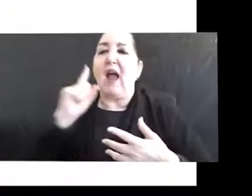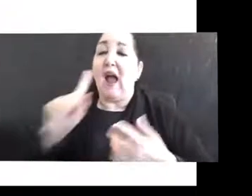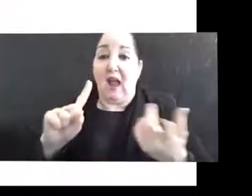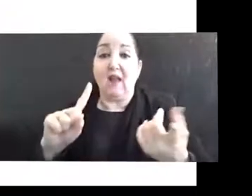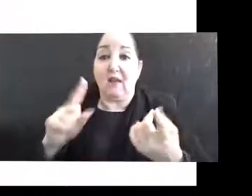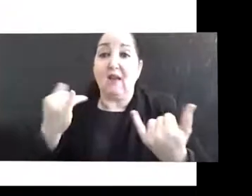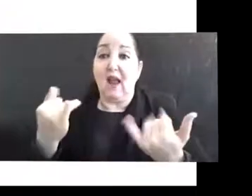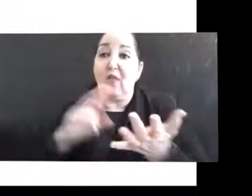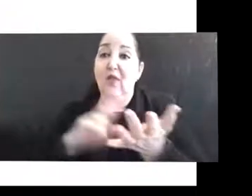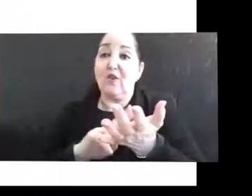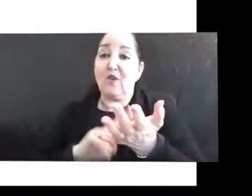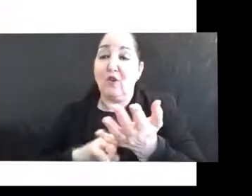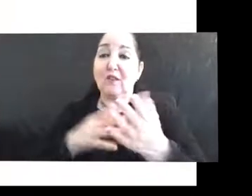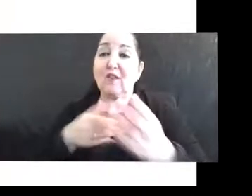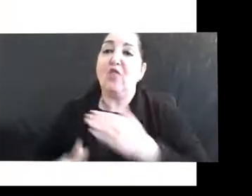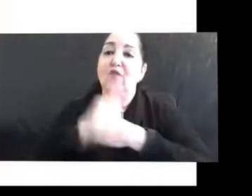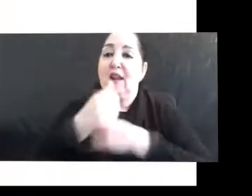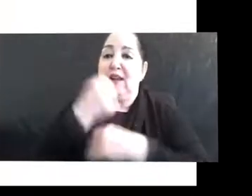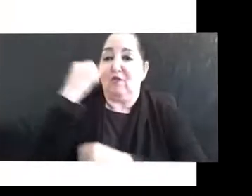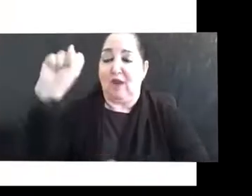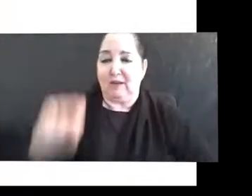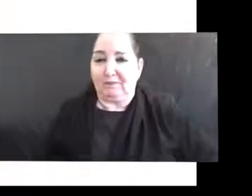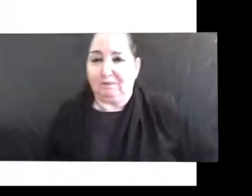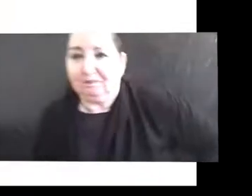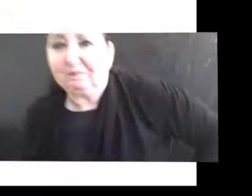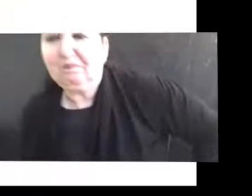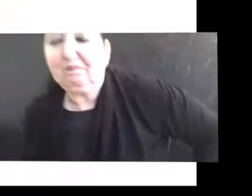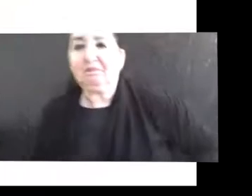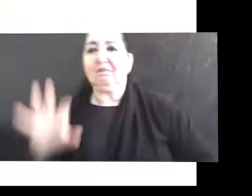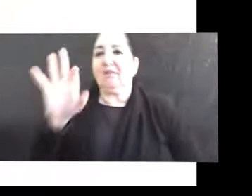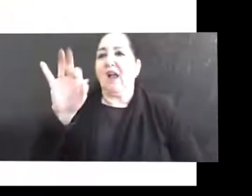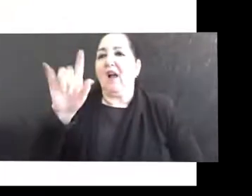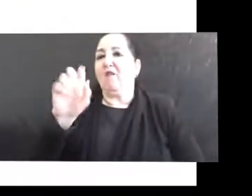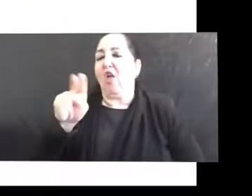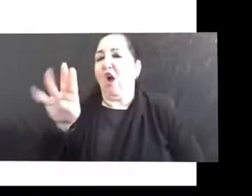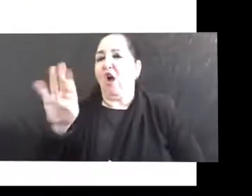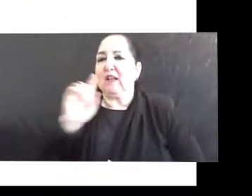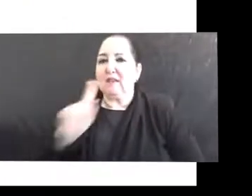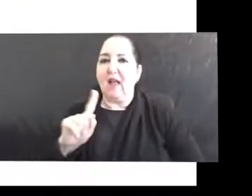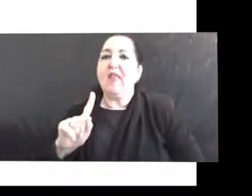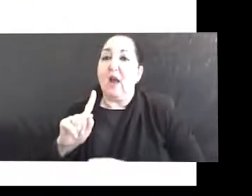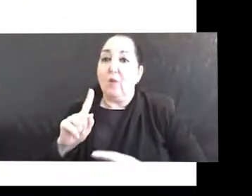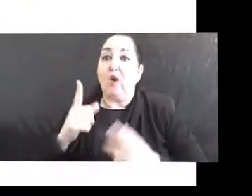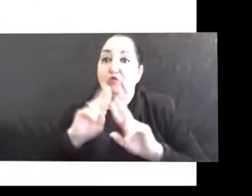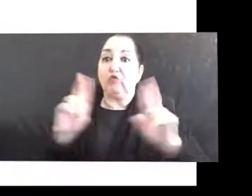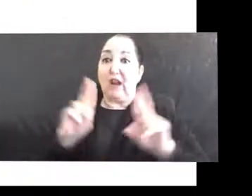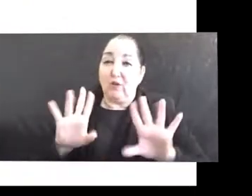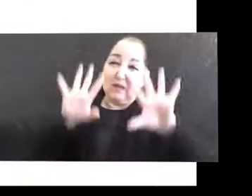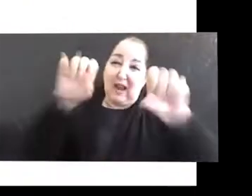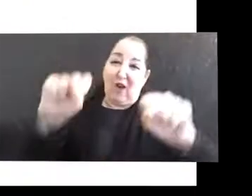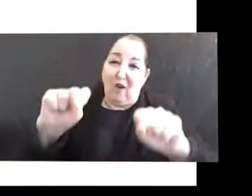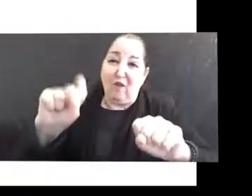and not only going on a form of strike, but as they were storming the city in Florence to take over the government buildings in